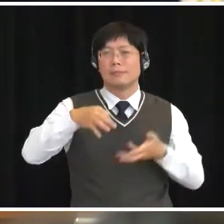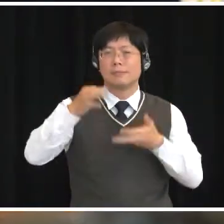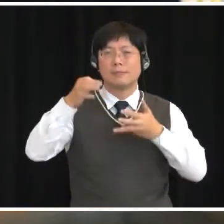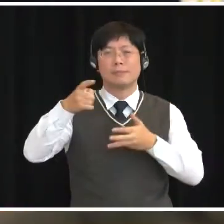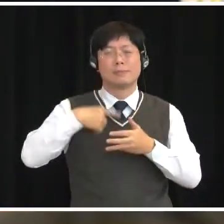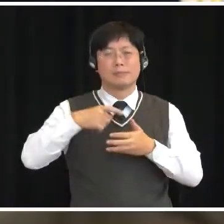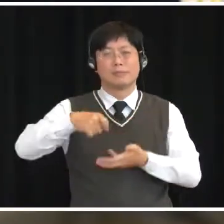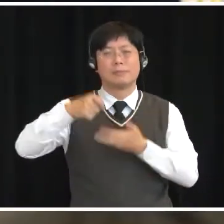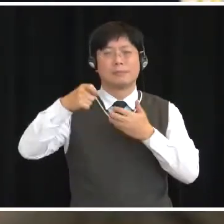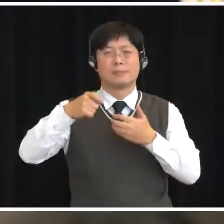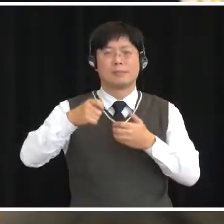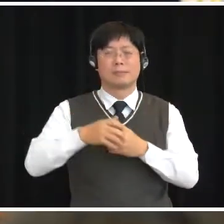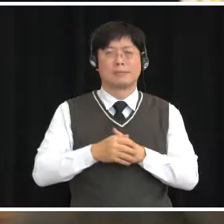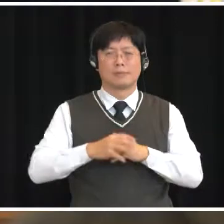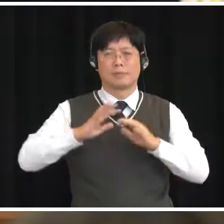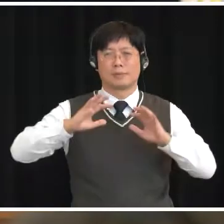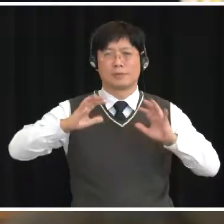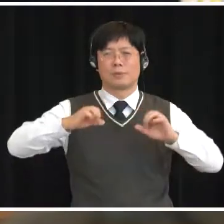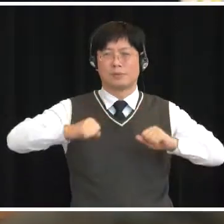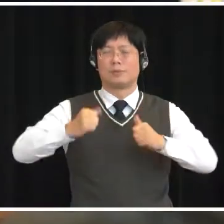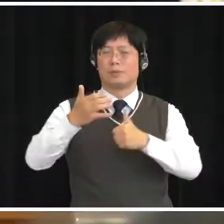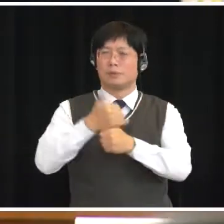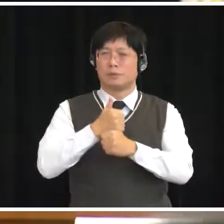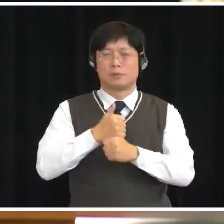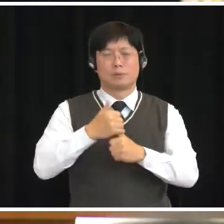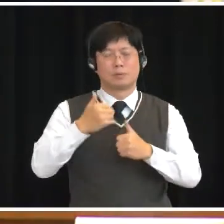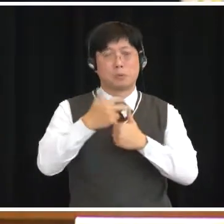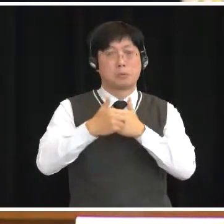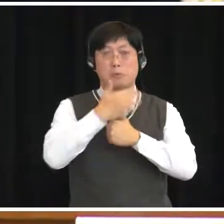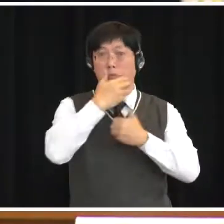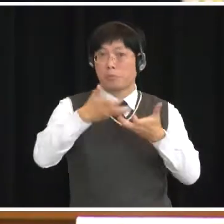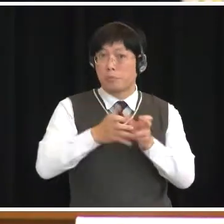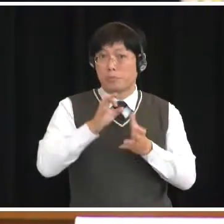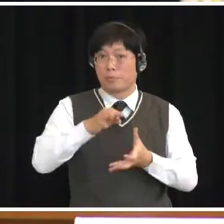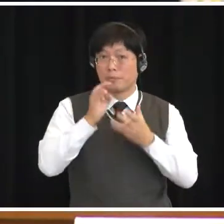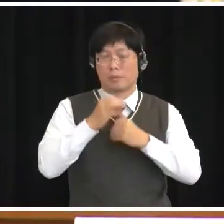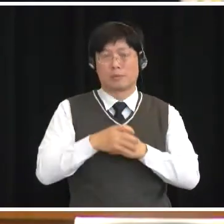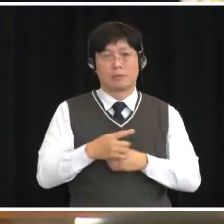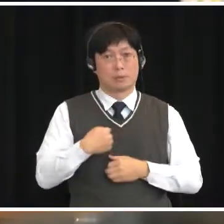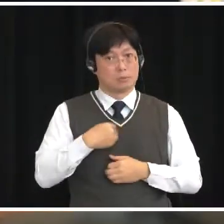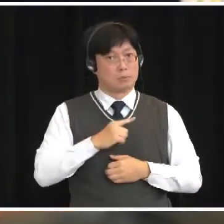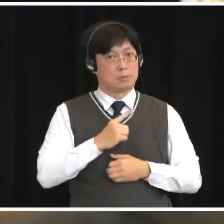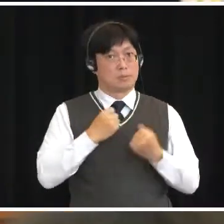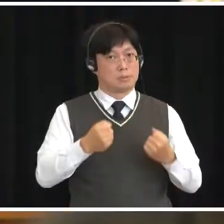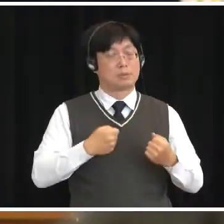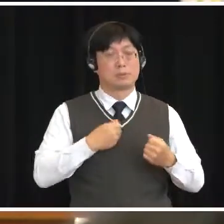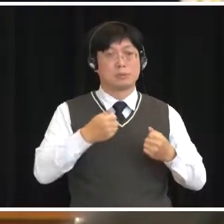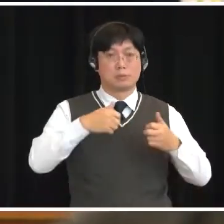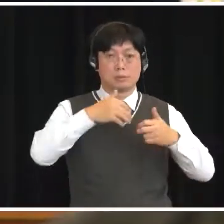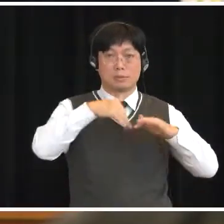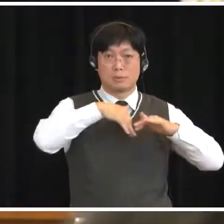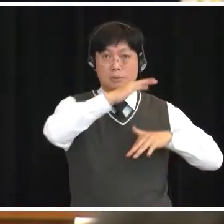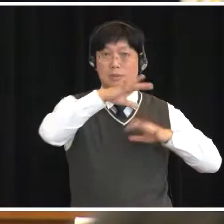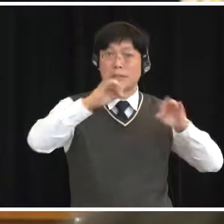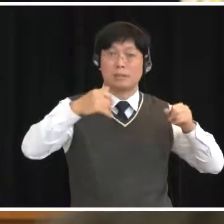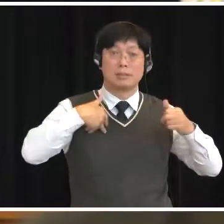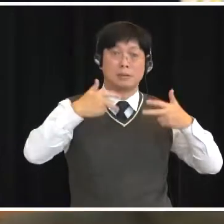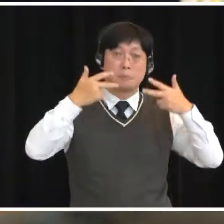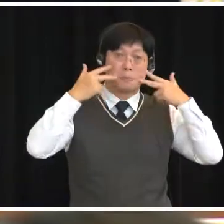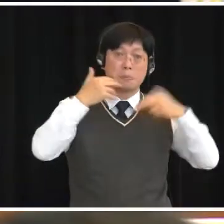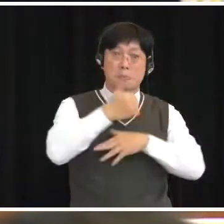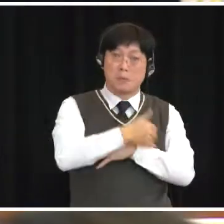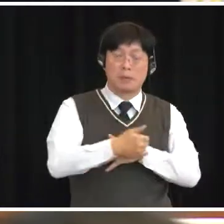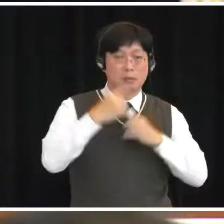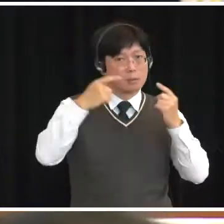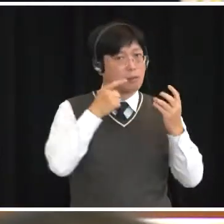does have shortage of healthcare resources. That is why we have